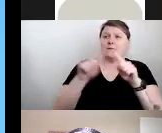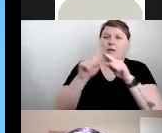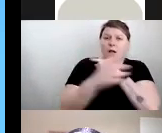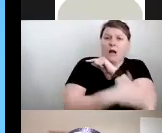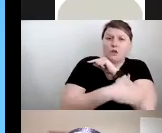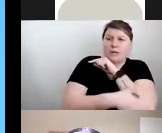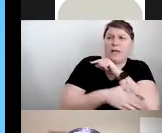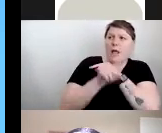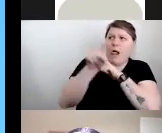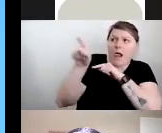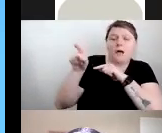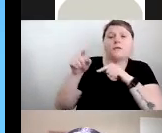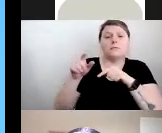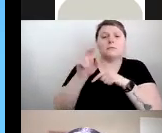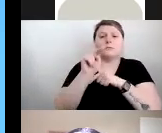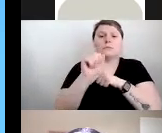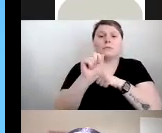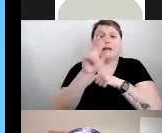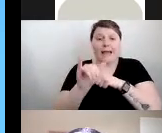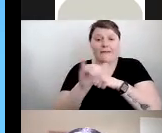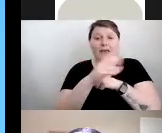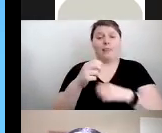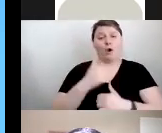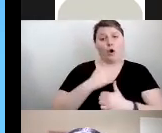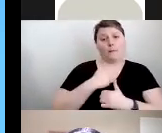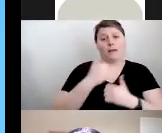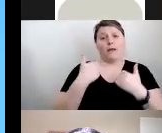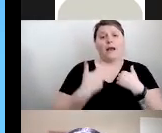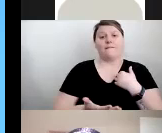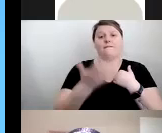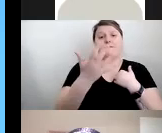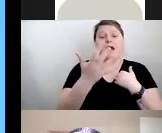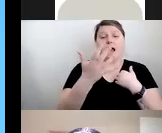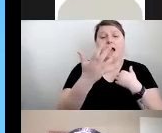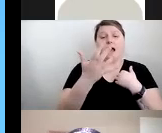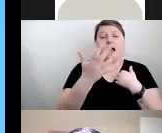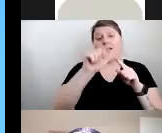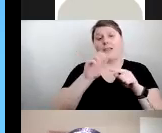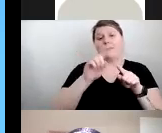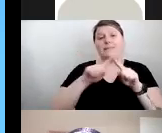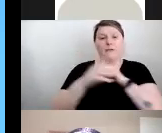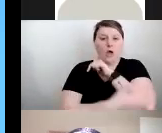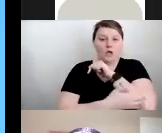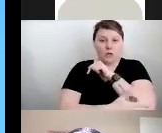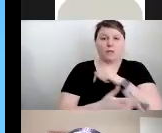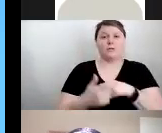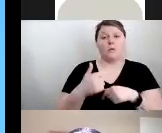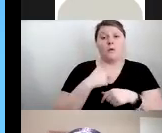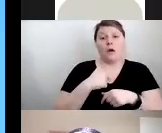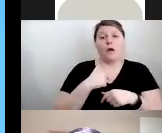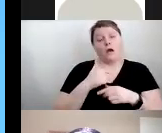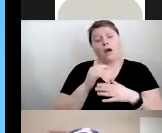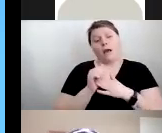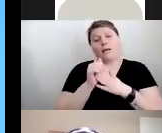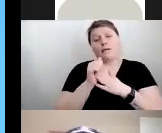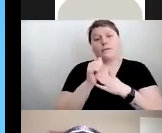Navy and the Army have about 5 overseas labs. And I had the good fortune of leading a virology department